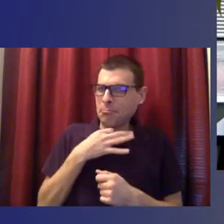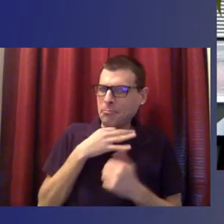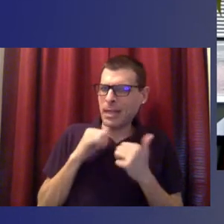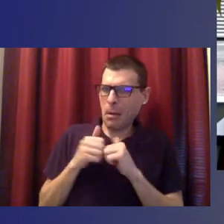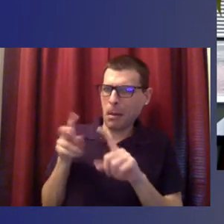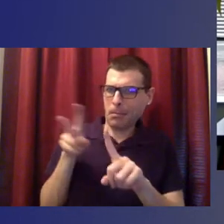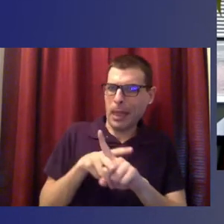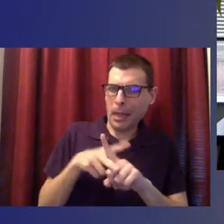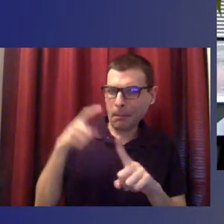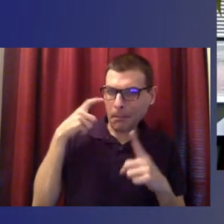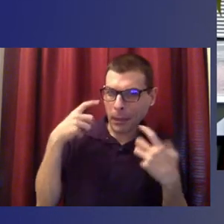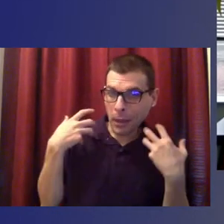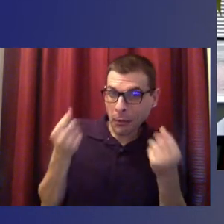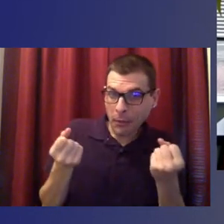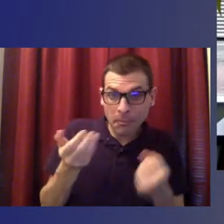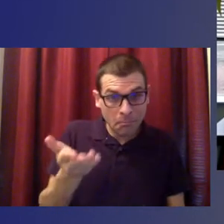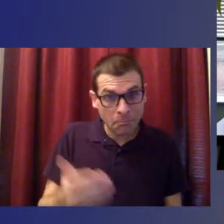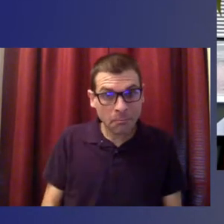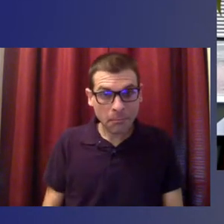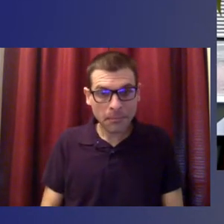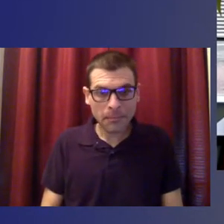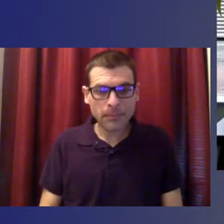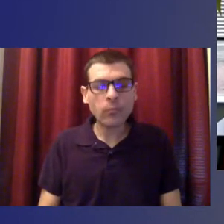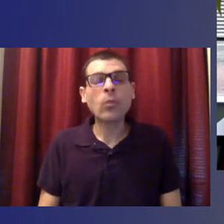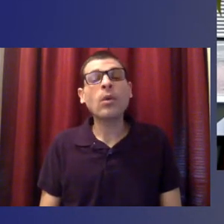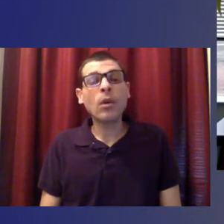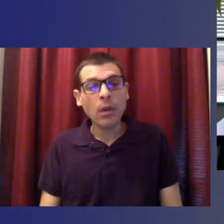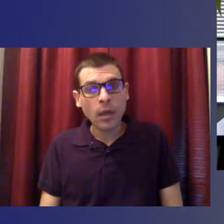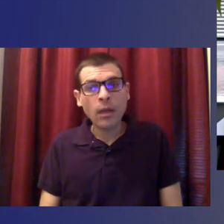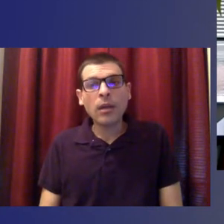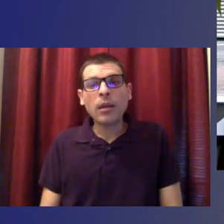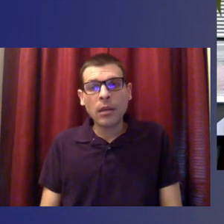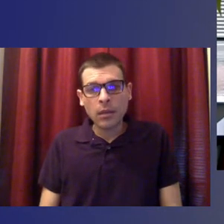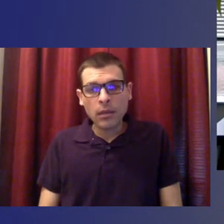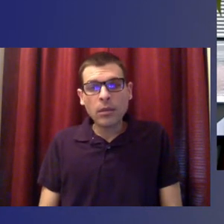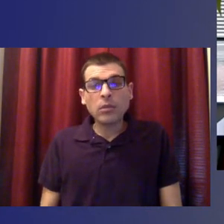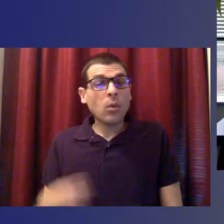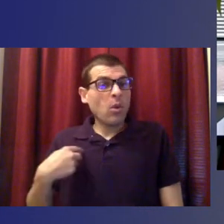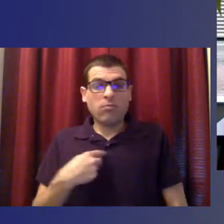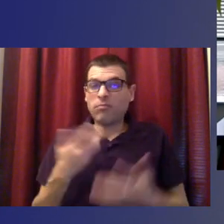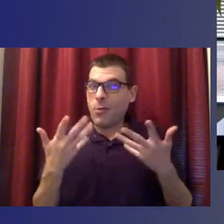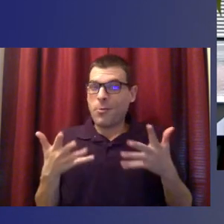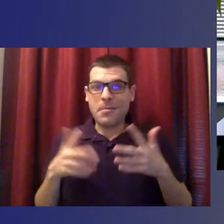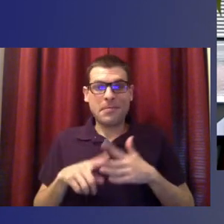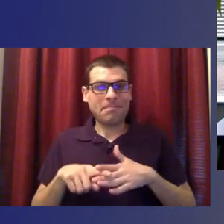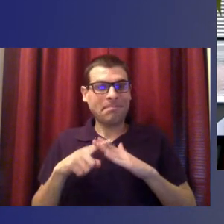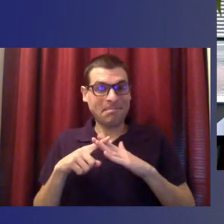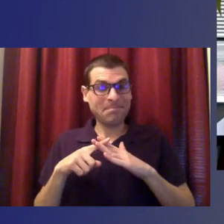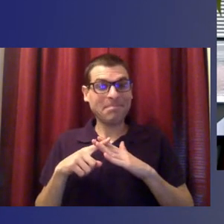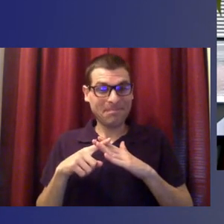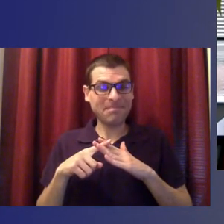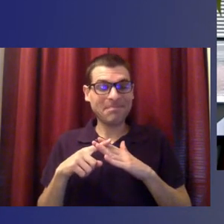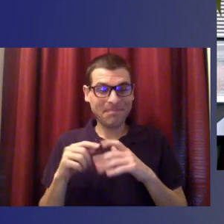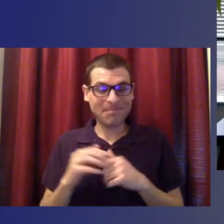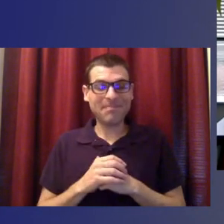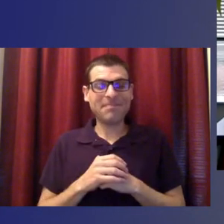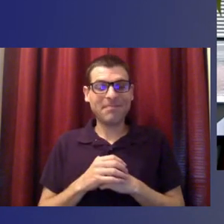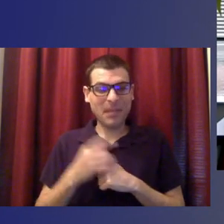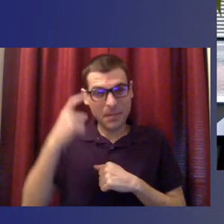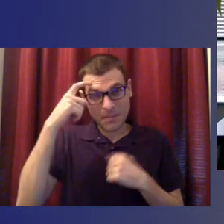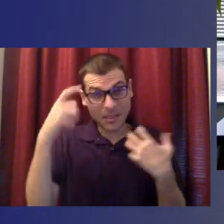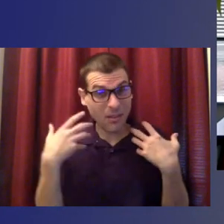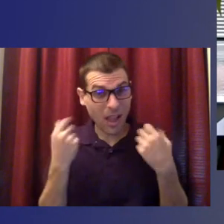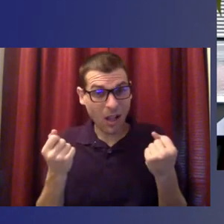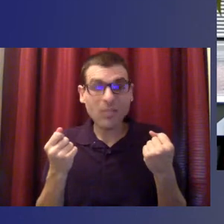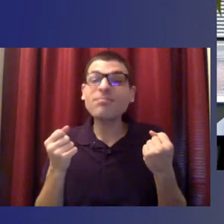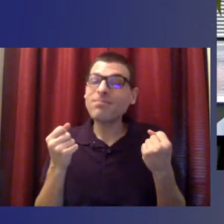Well, one of the ways that we are going to address and are addressing the crisis of mental health in our community